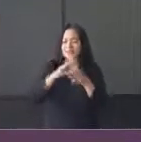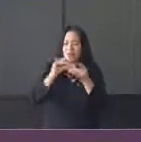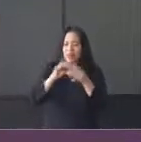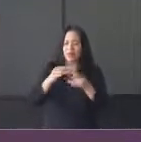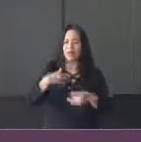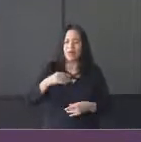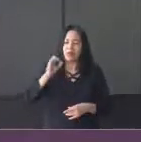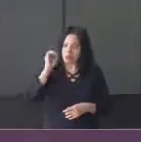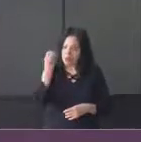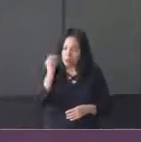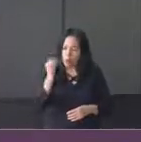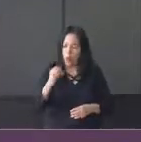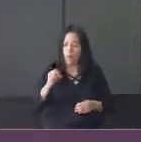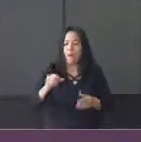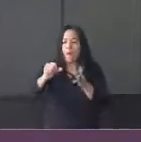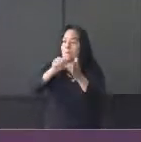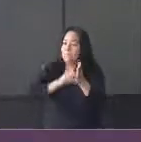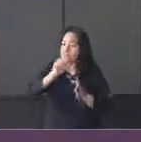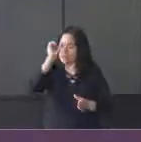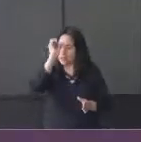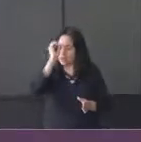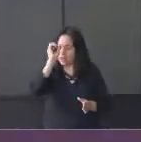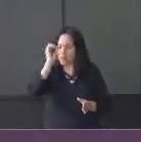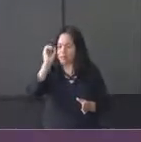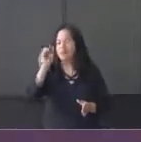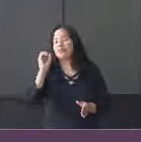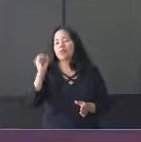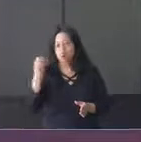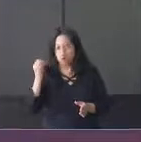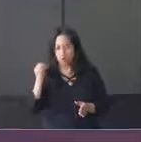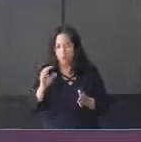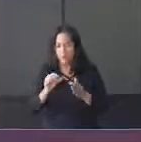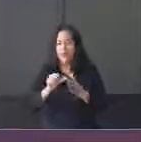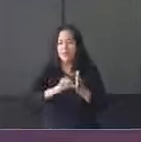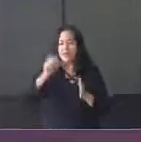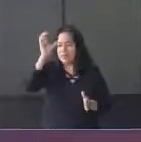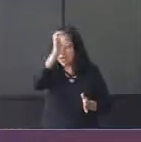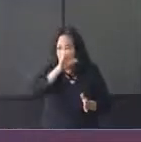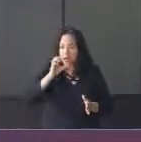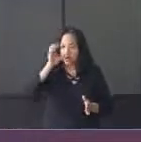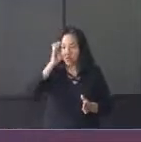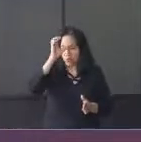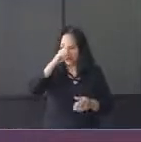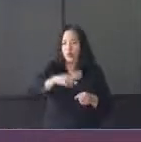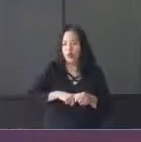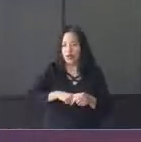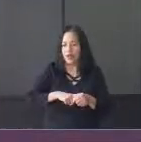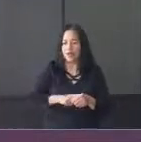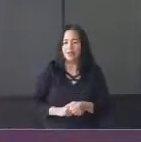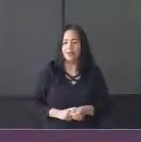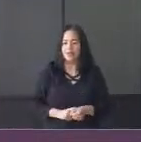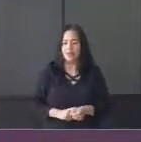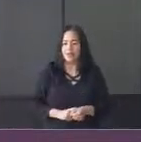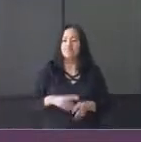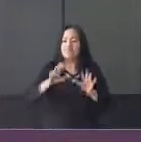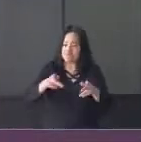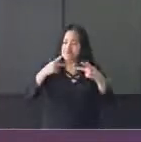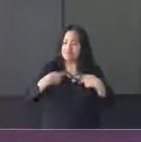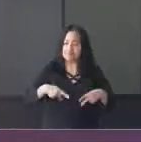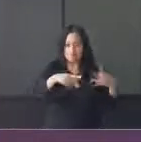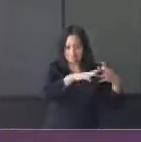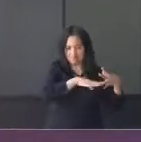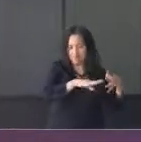previous participation, I said October is the month of culture for non-discrimination. This cultural perspective,